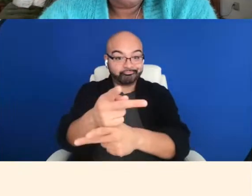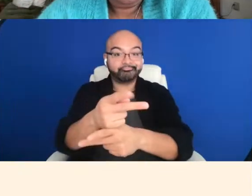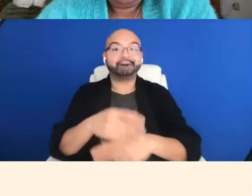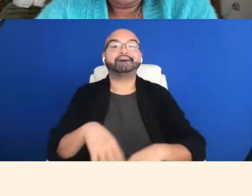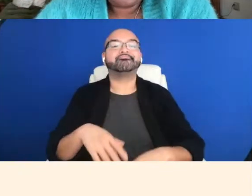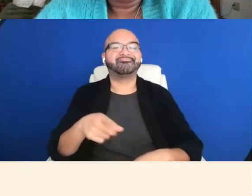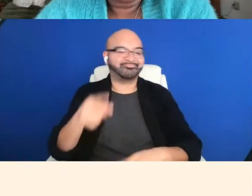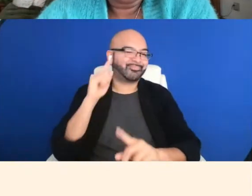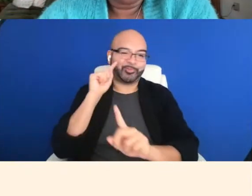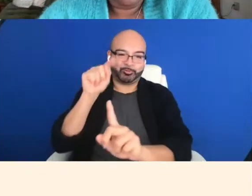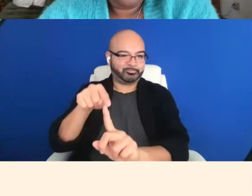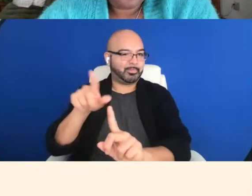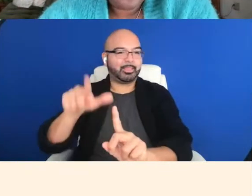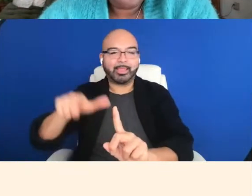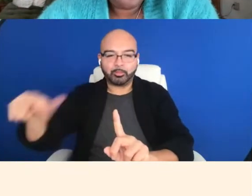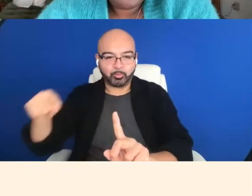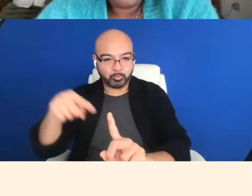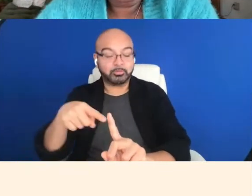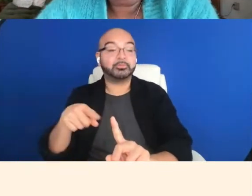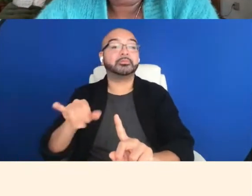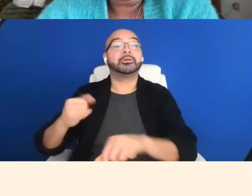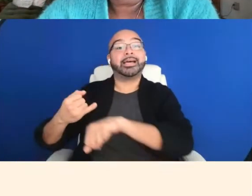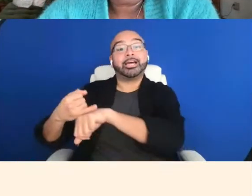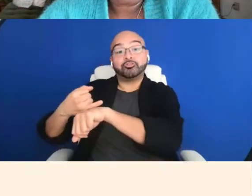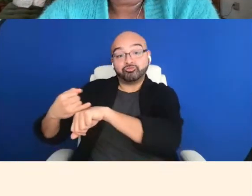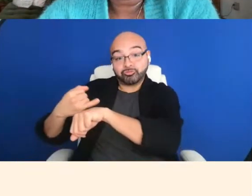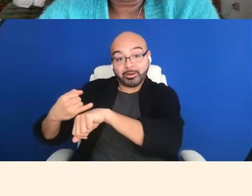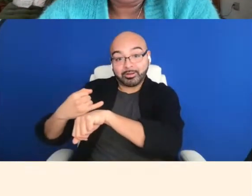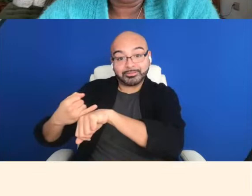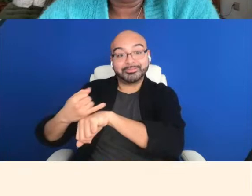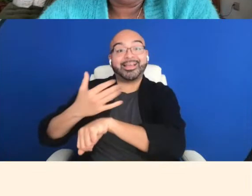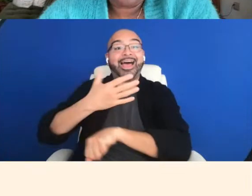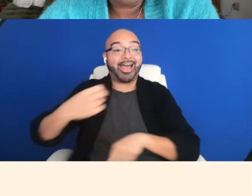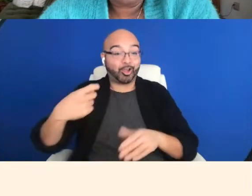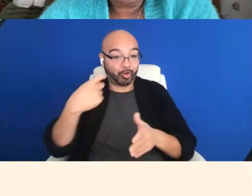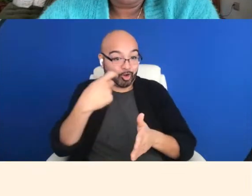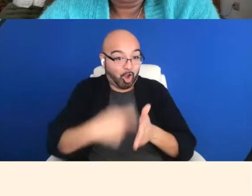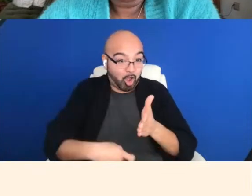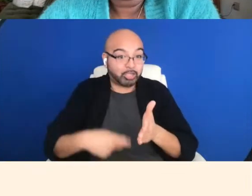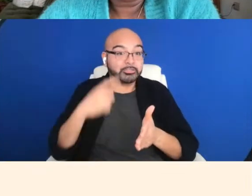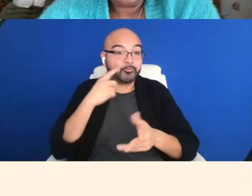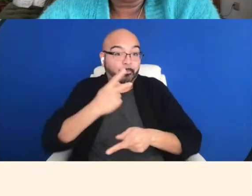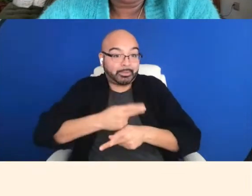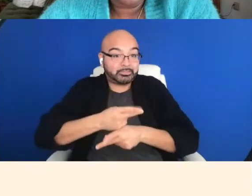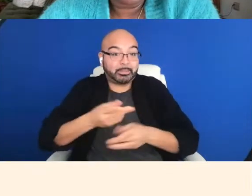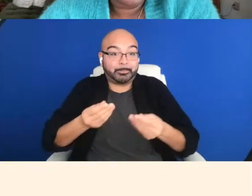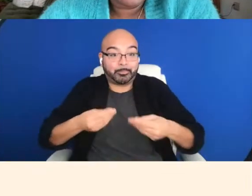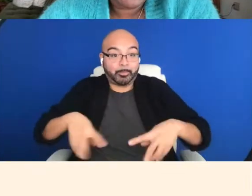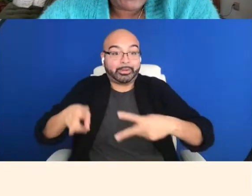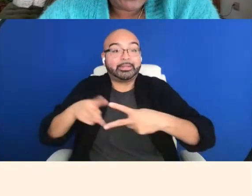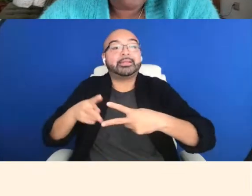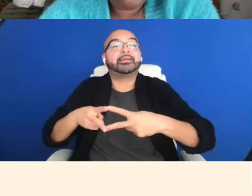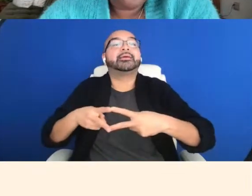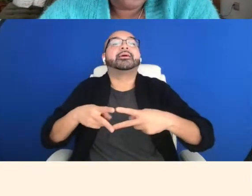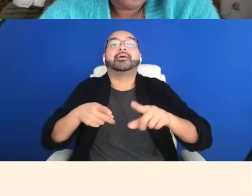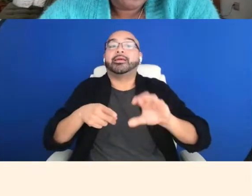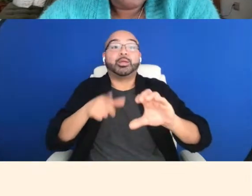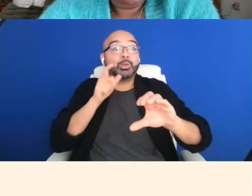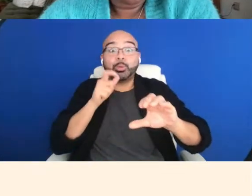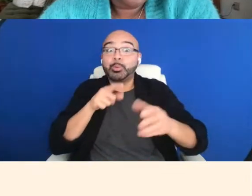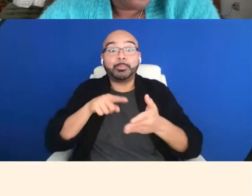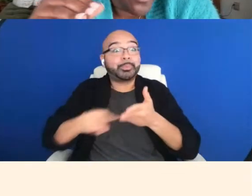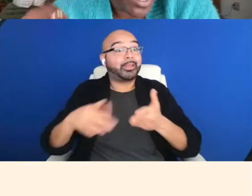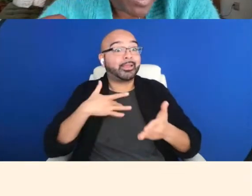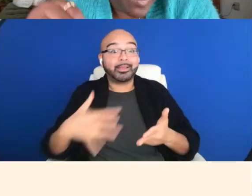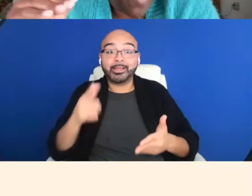money, that interest rate and the cost of maintaining the property is passed on to the tenants.